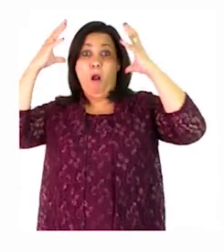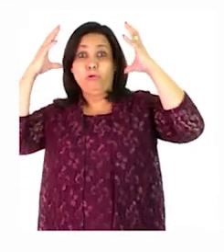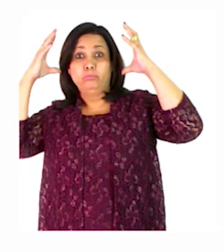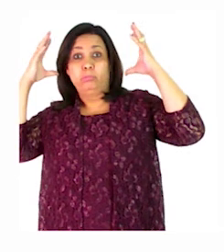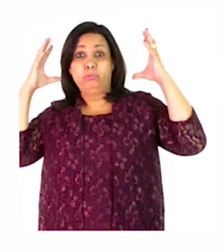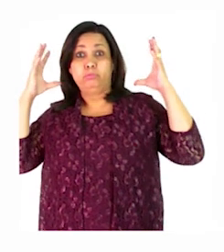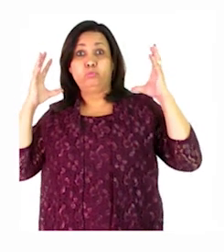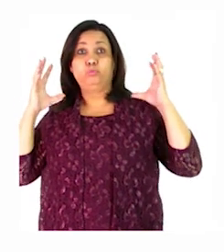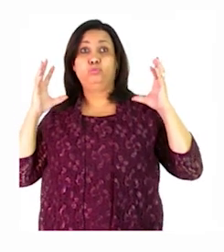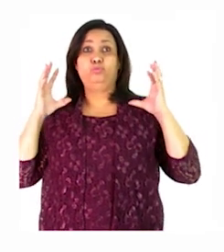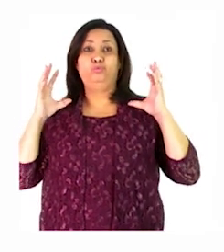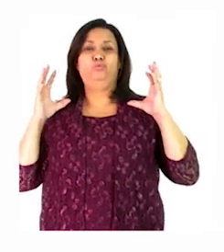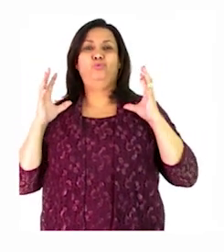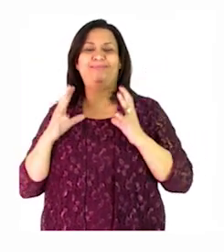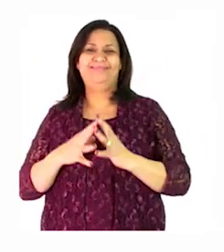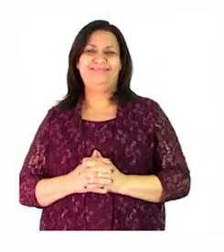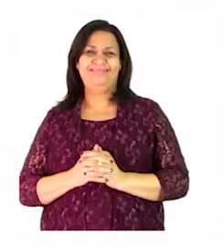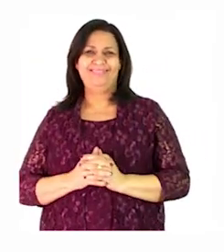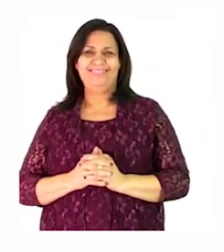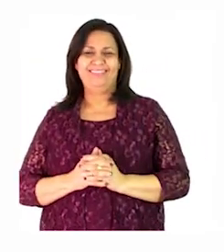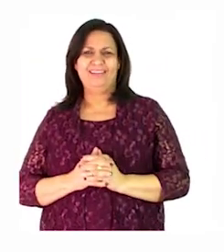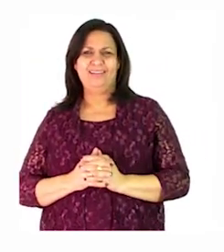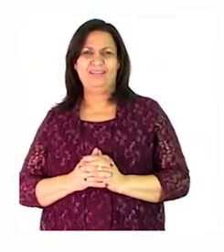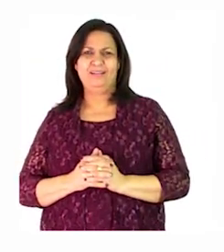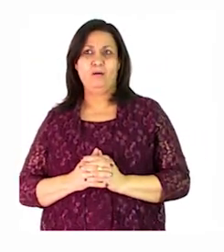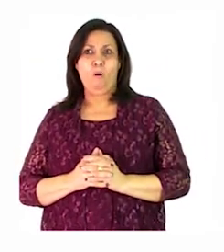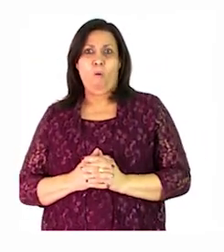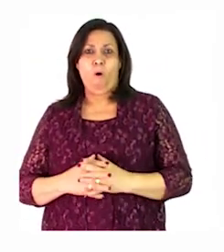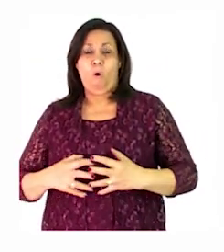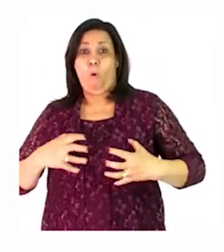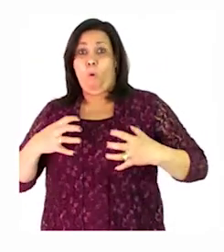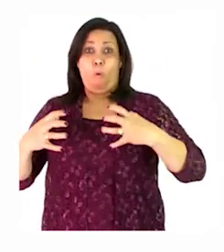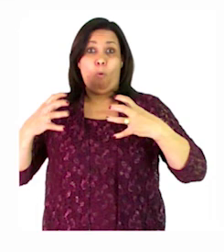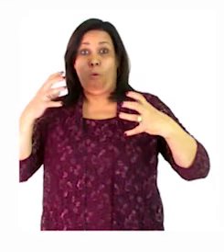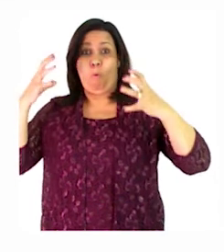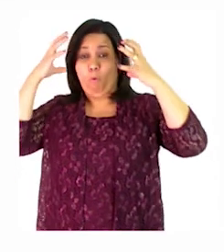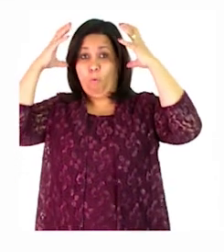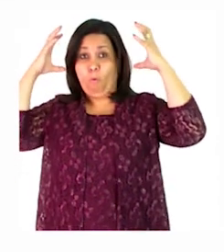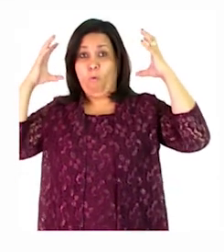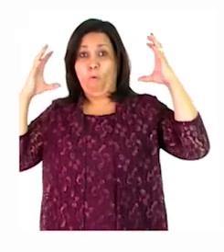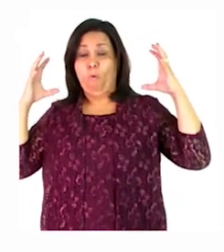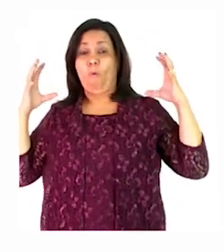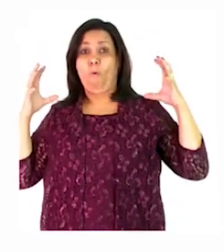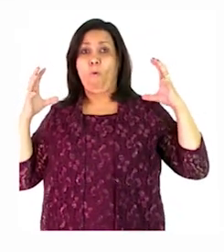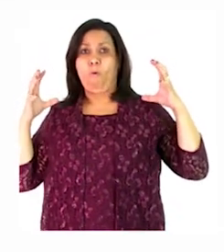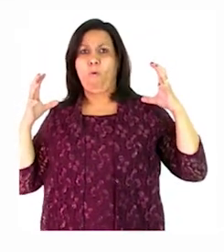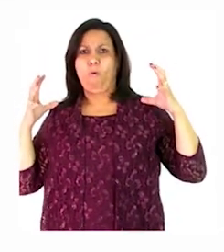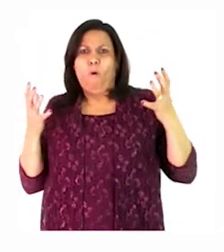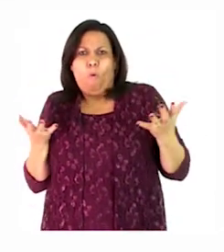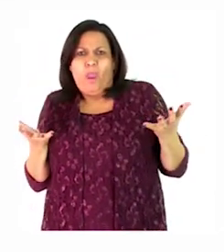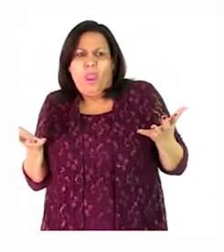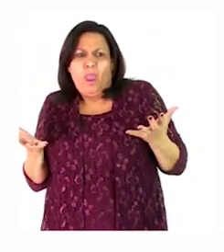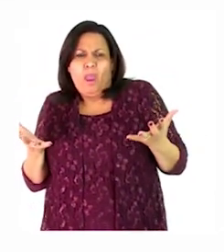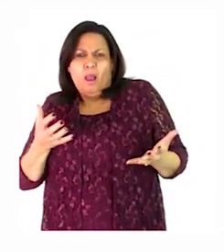see Mufasa the lion. He is roaring. He is looking for his lost